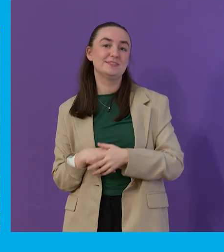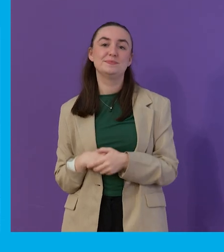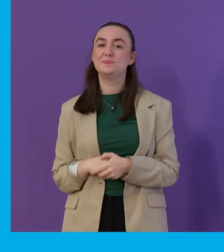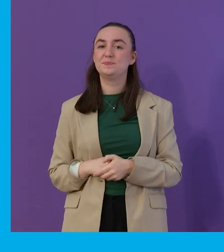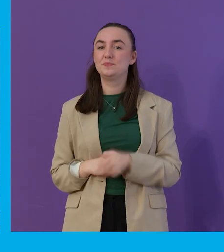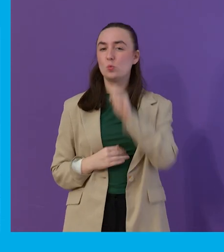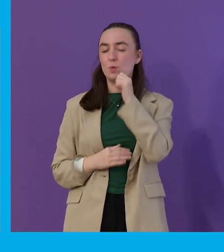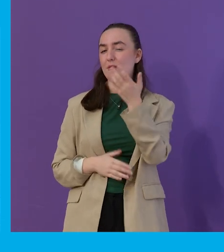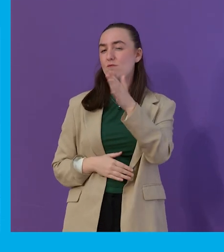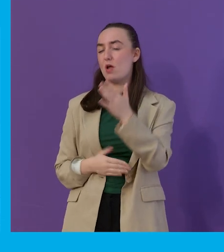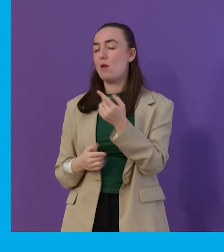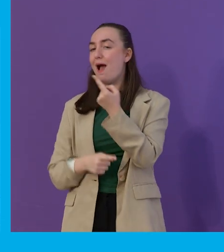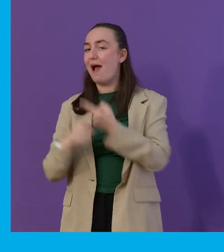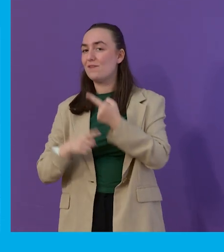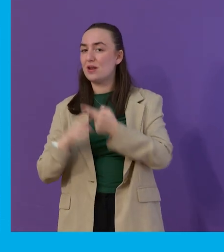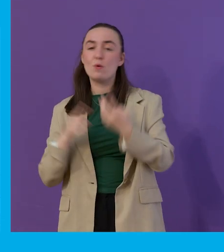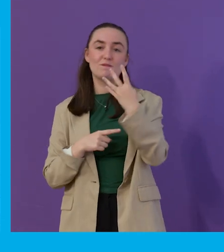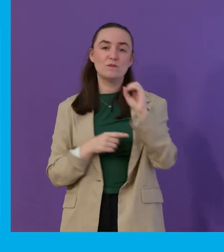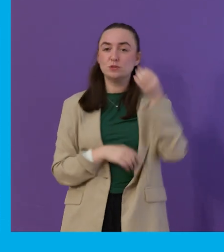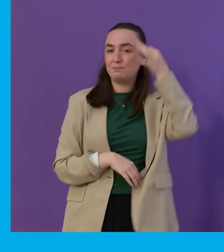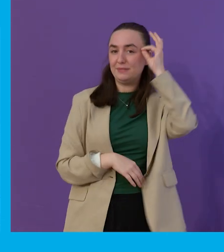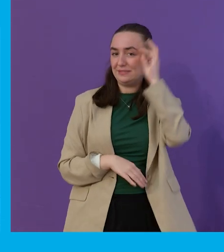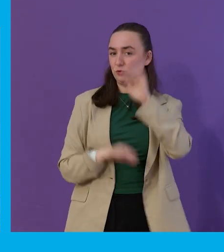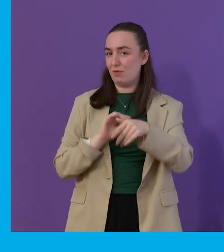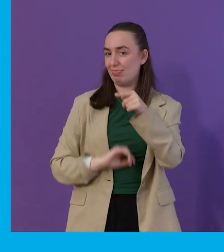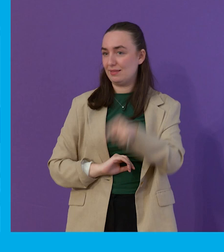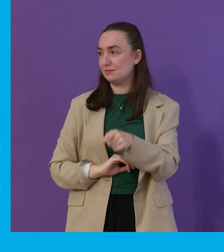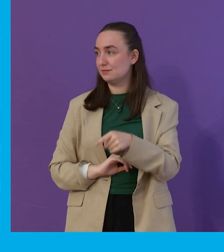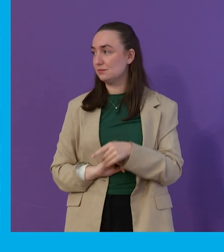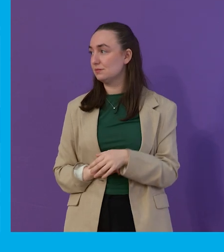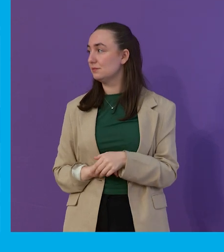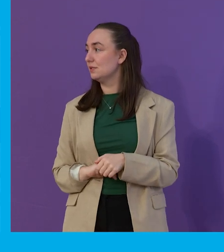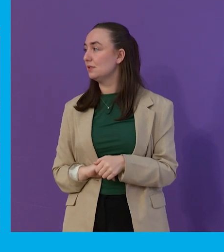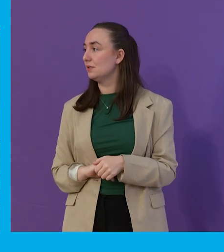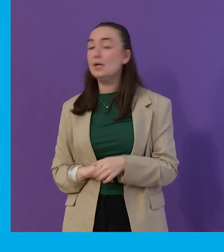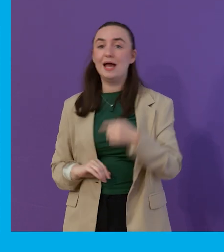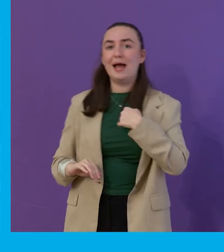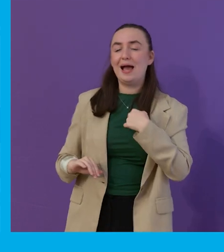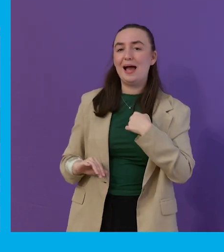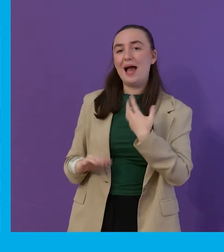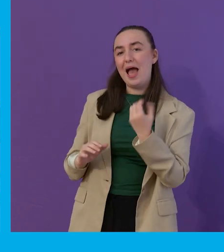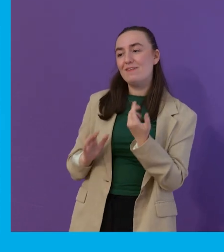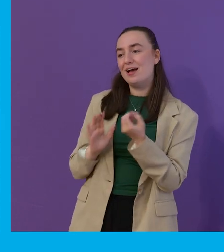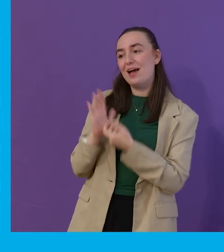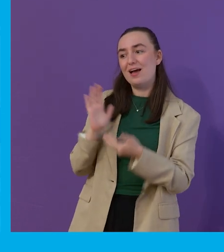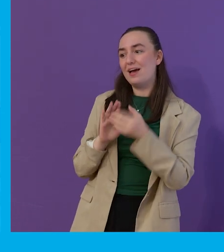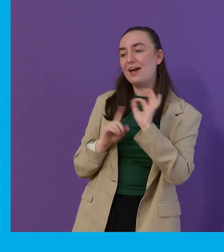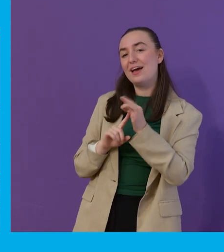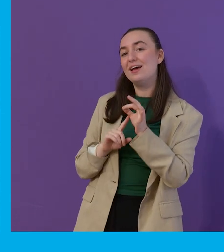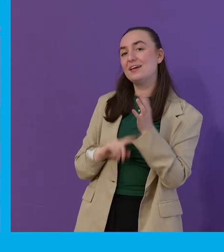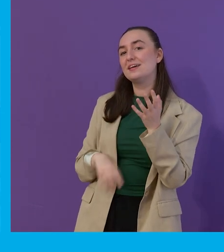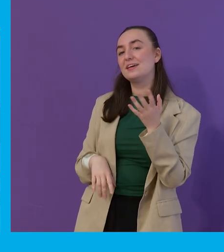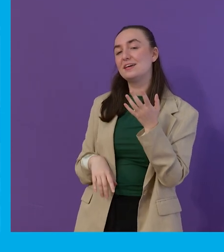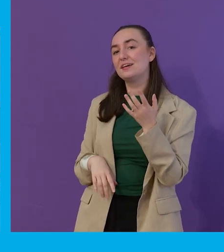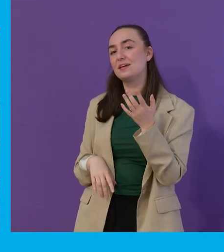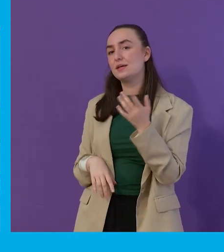be asking questions. If I could be optimistic, there's another point I just want to make. Come on in, and then I'm going to bring Donna. Adam made the point about restructuring.